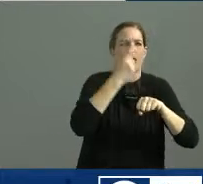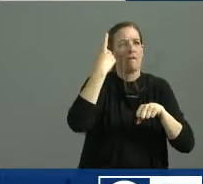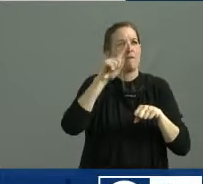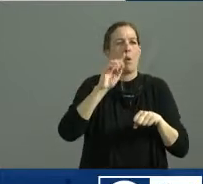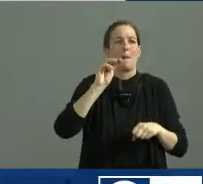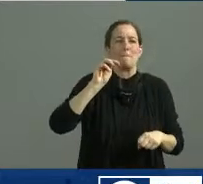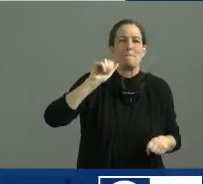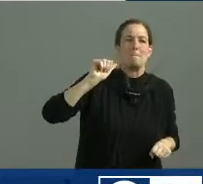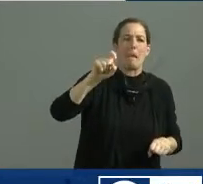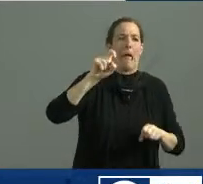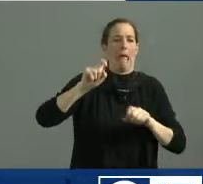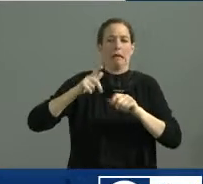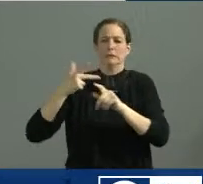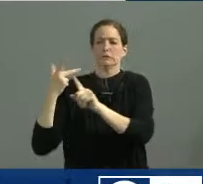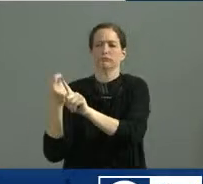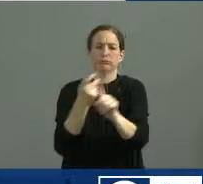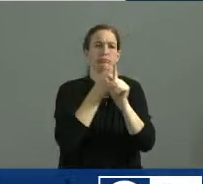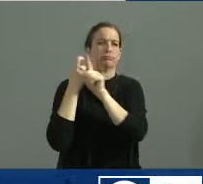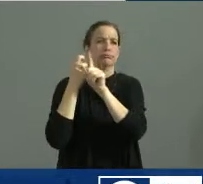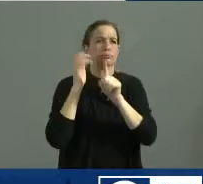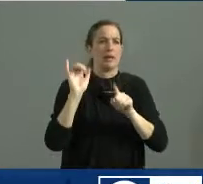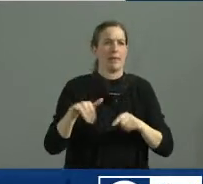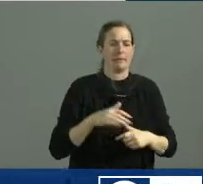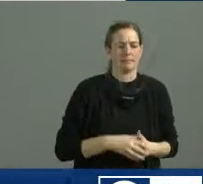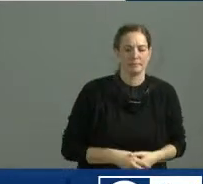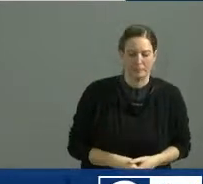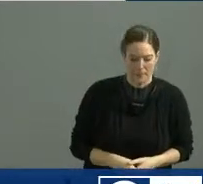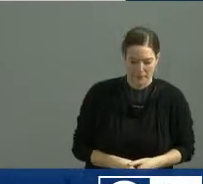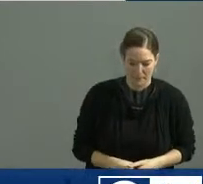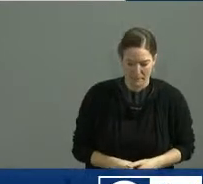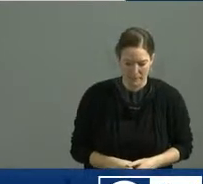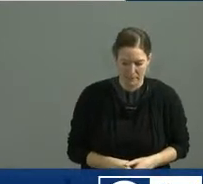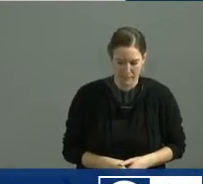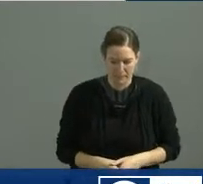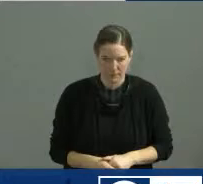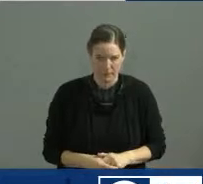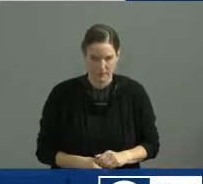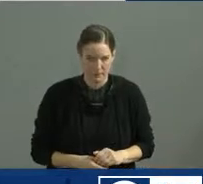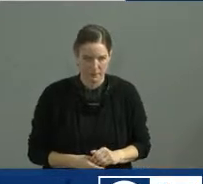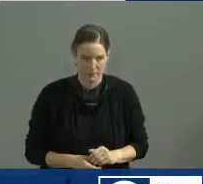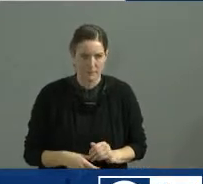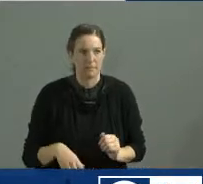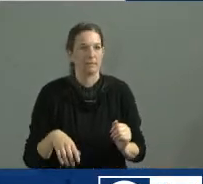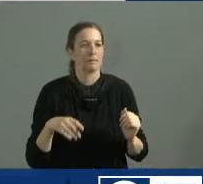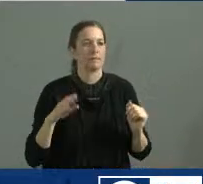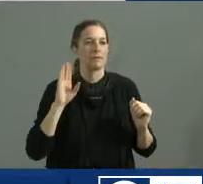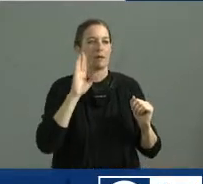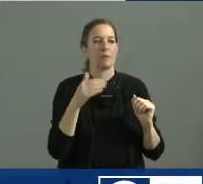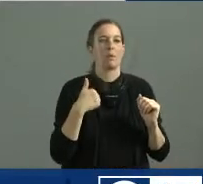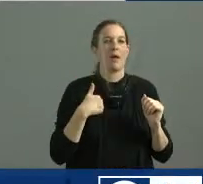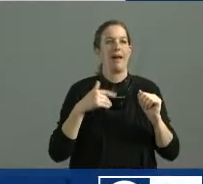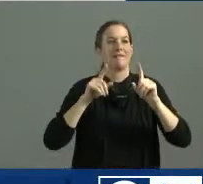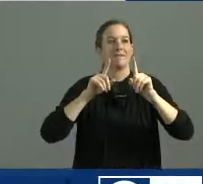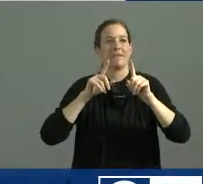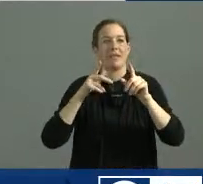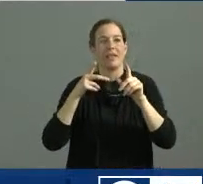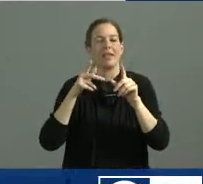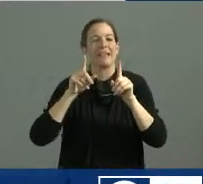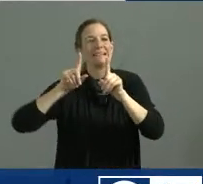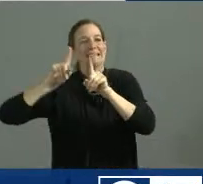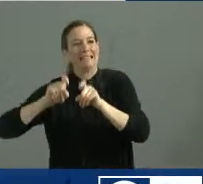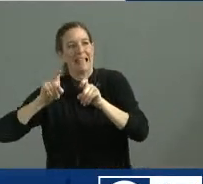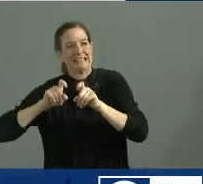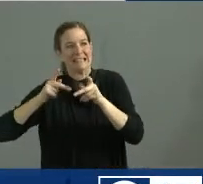And does that also mean that State Farm will no longer be a testing site? No, so they are going to operate both the testing site. Actually, that's one of the